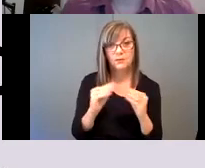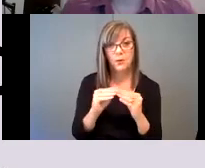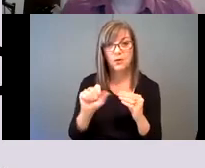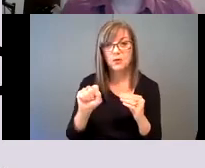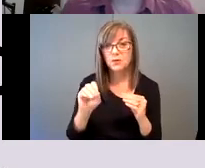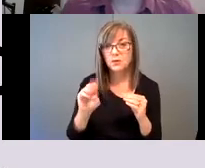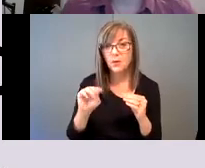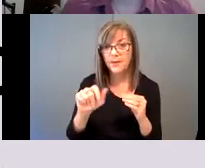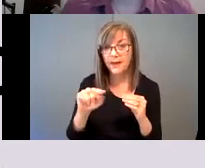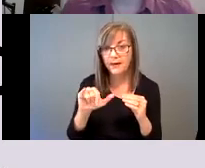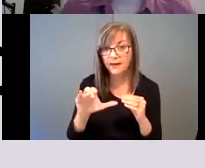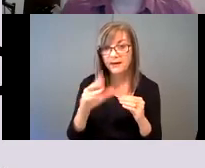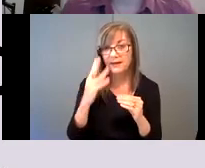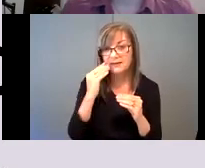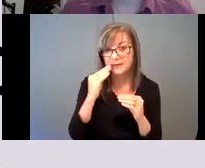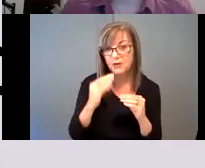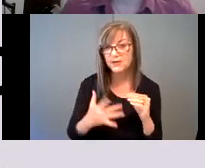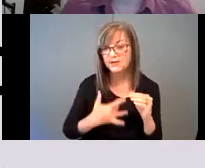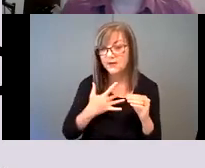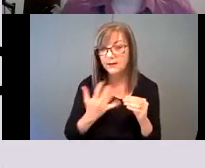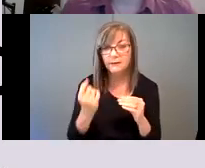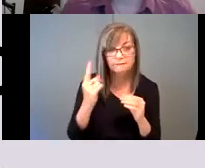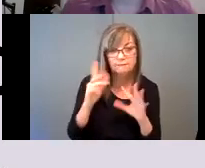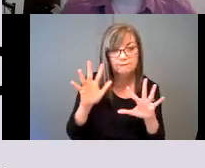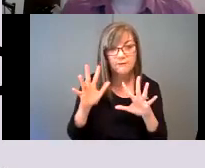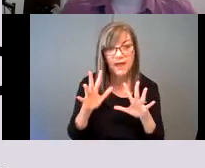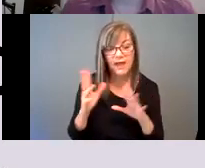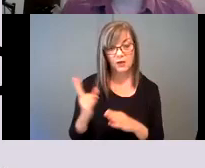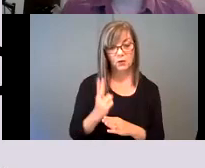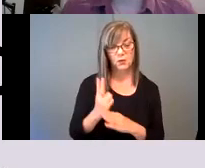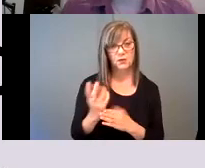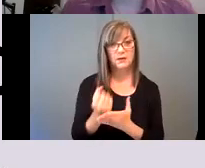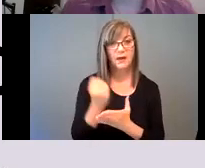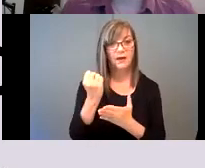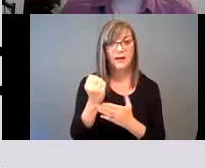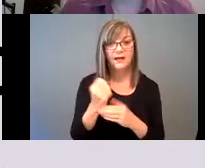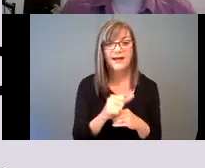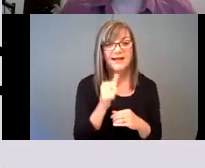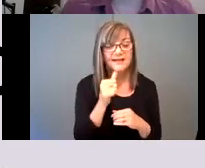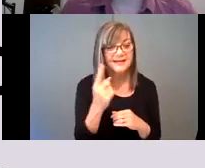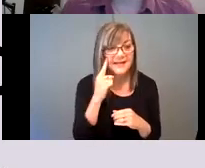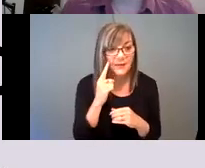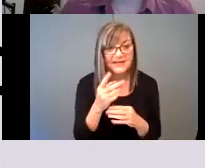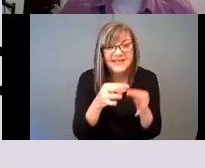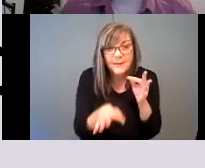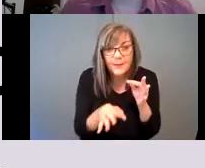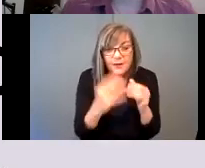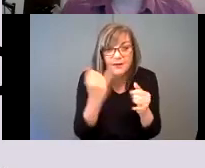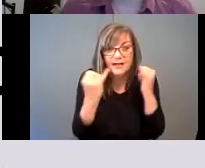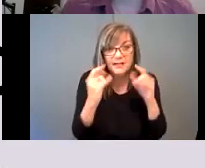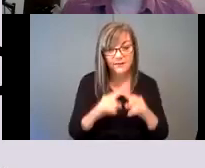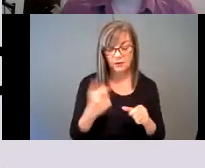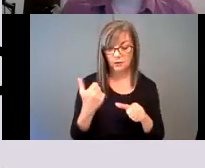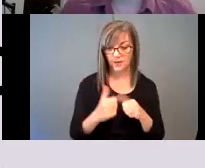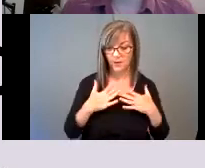and learning more about how to utilize, and not like, it sounds like a simple concept, but remembering that you have a body